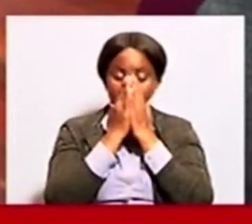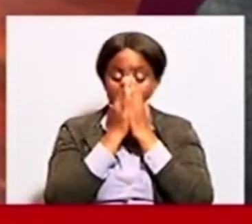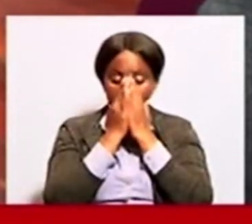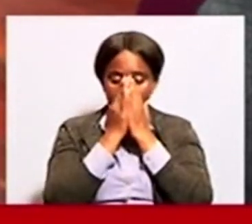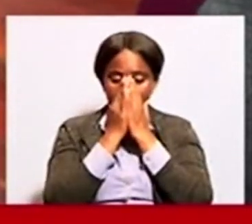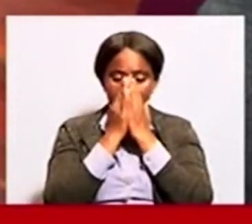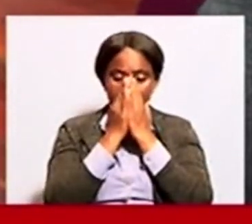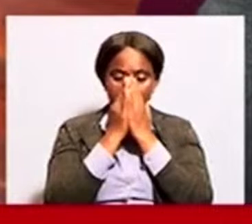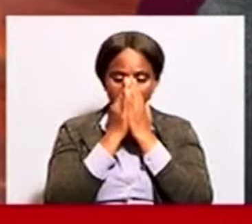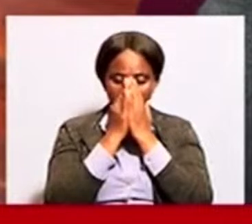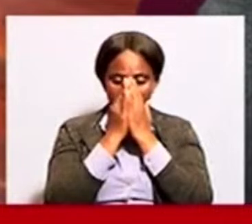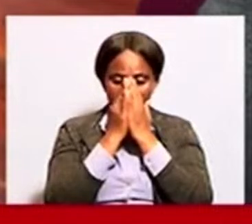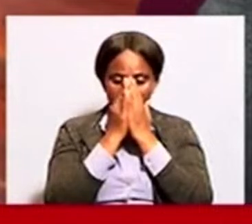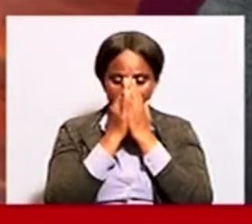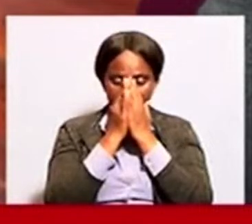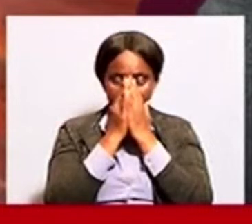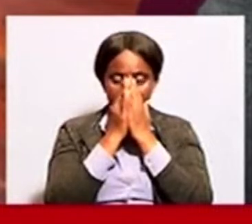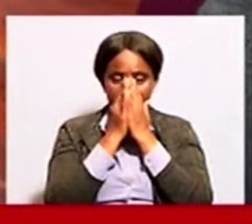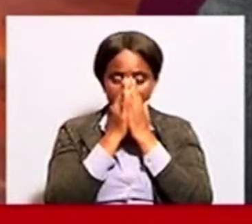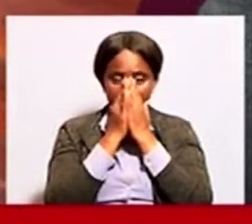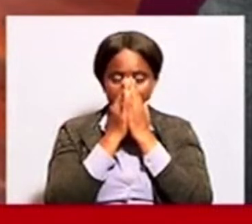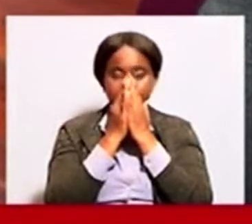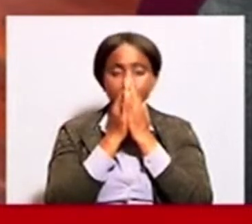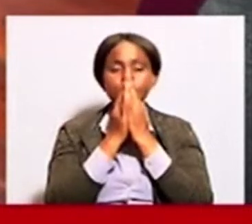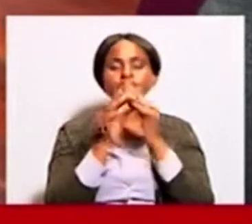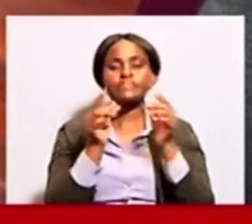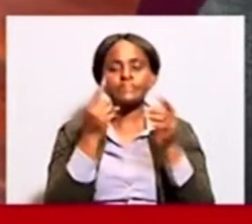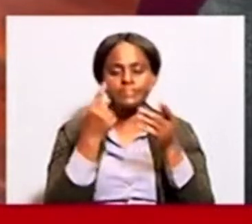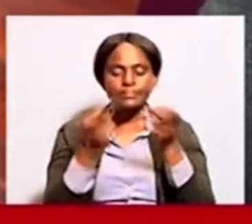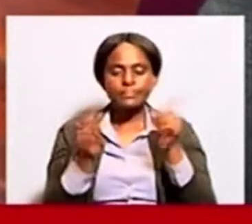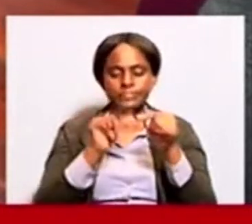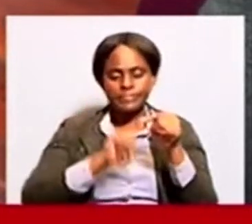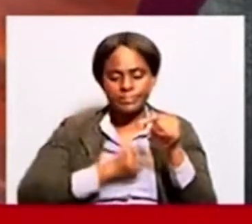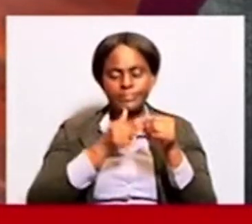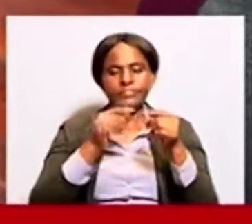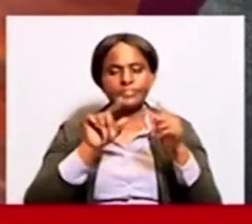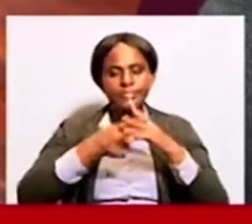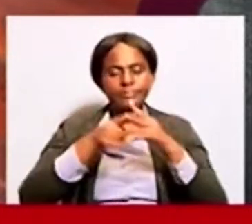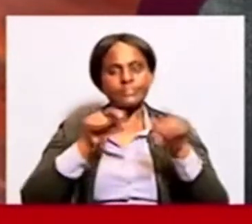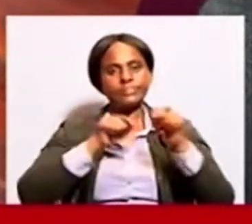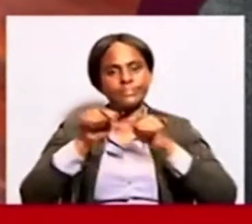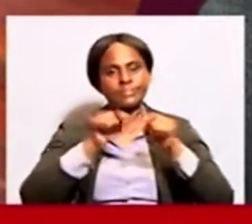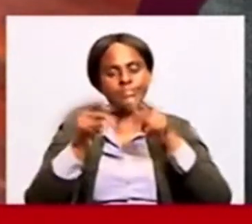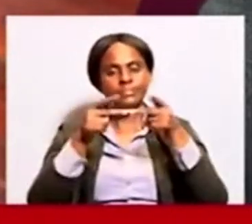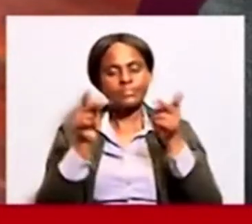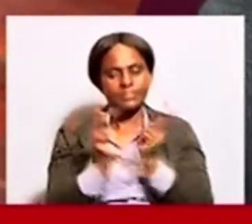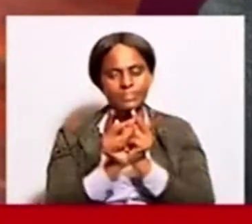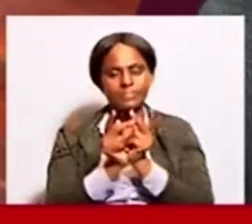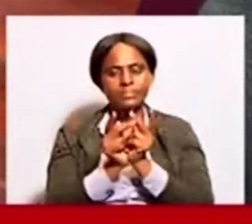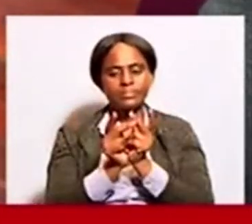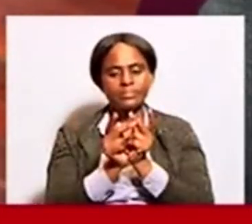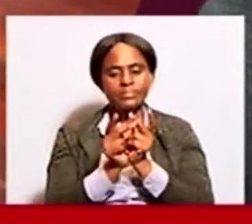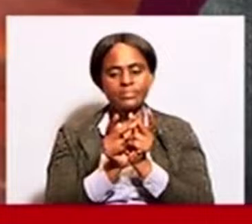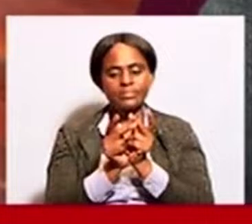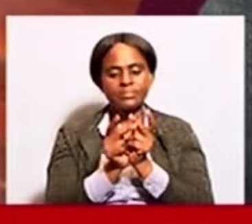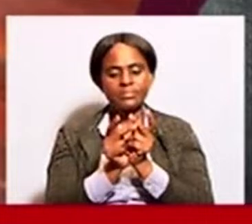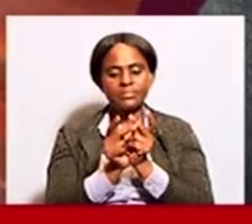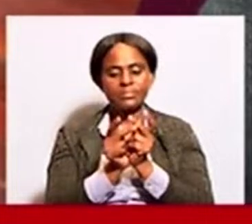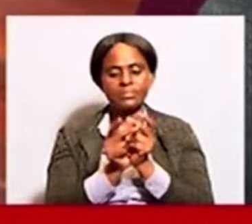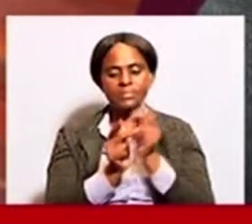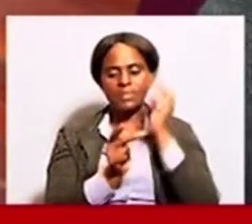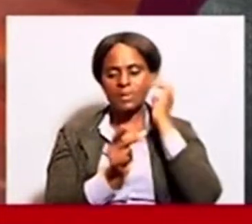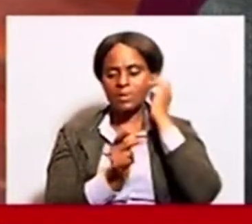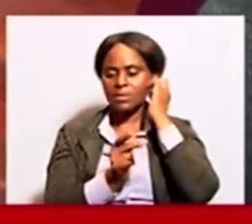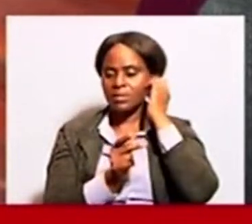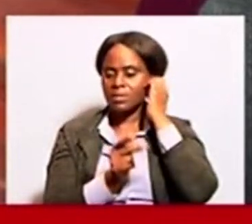until we are able to save him. That's when we took over the site. Actually, we even delayed starting